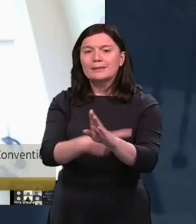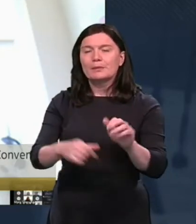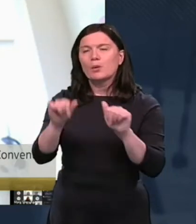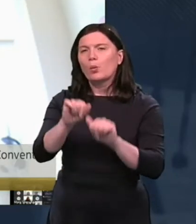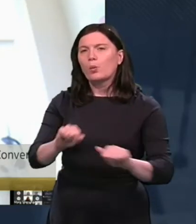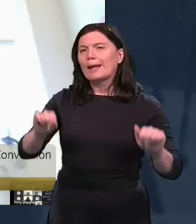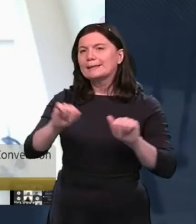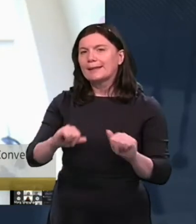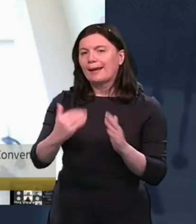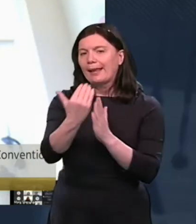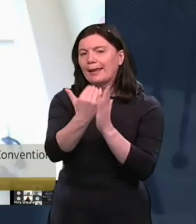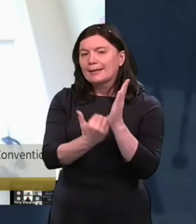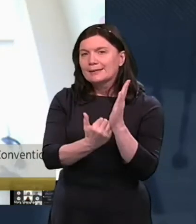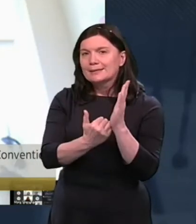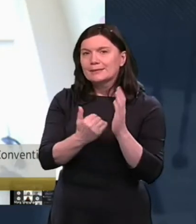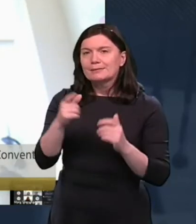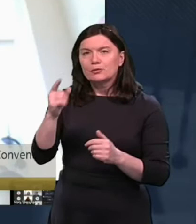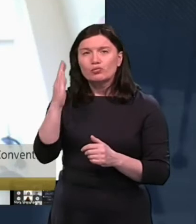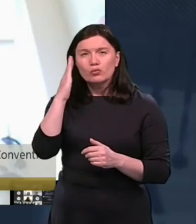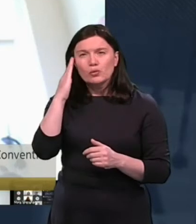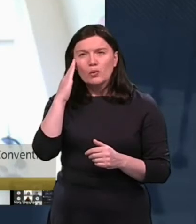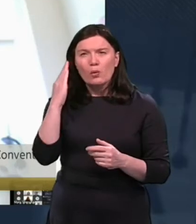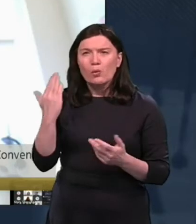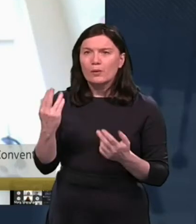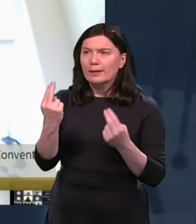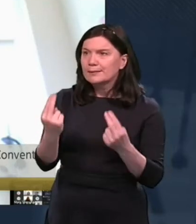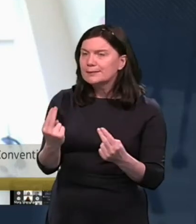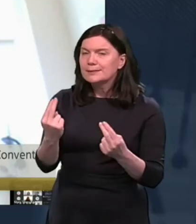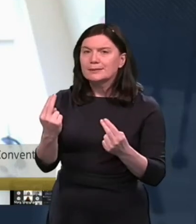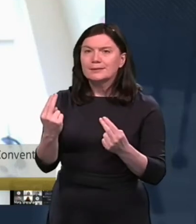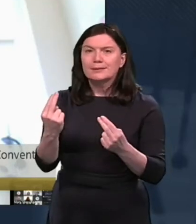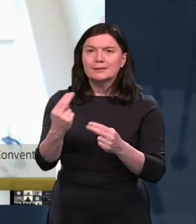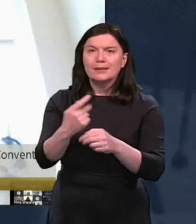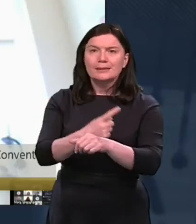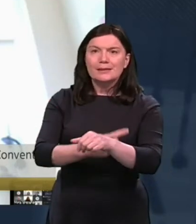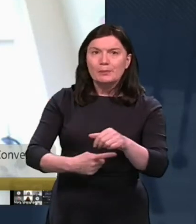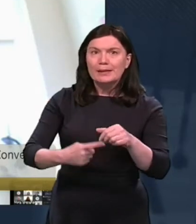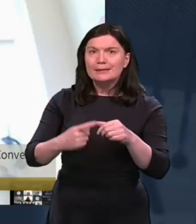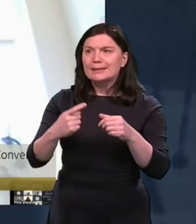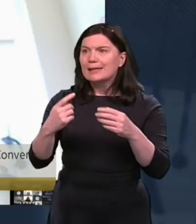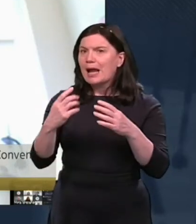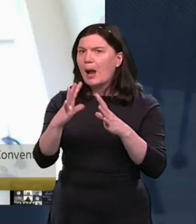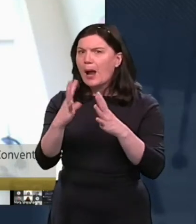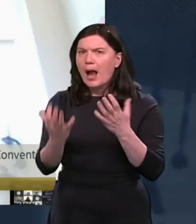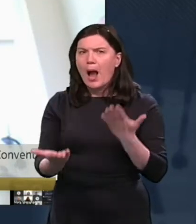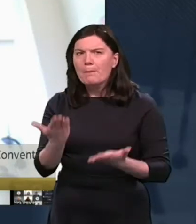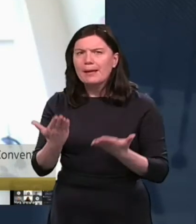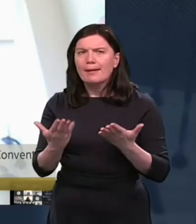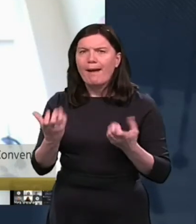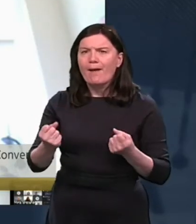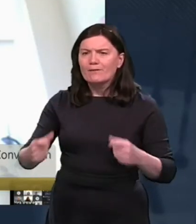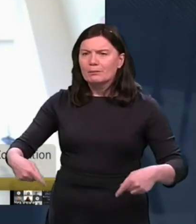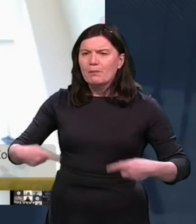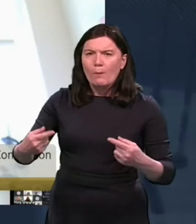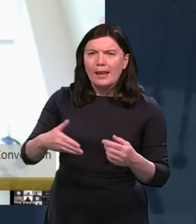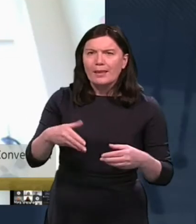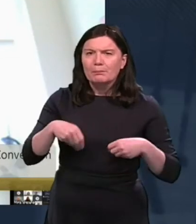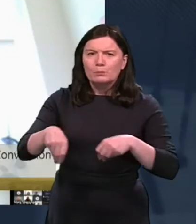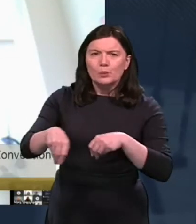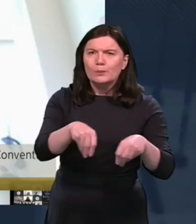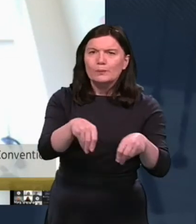that denotes a need, of disability and mobility provision? So I'm curious to know where that 10% fits